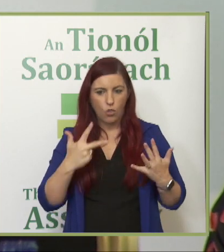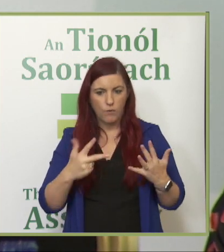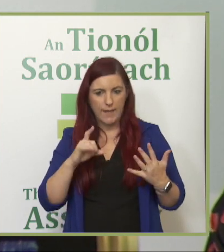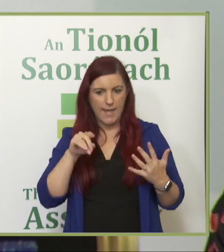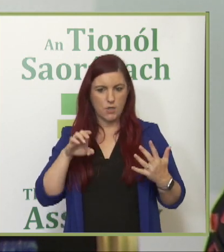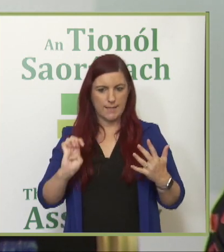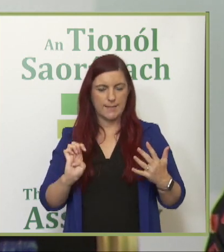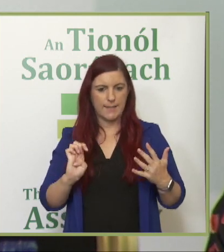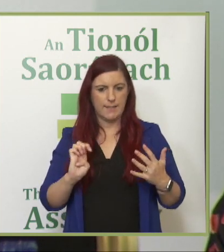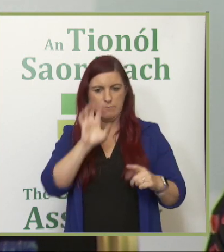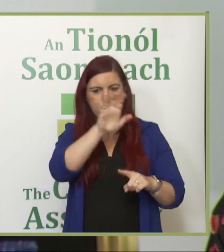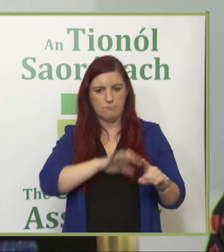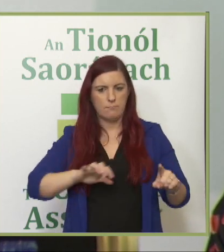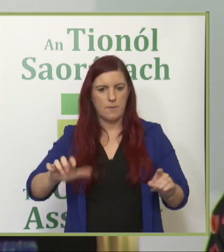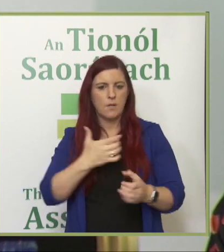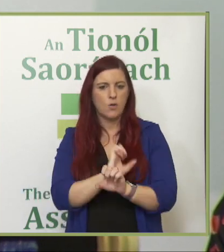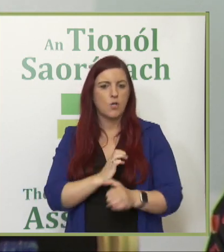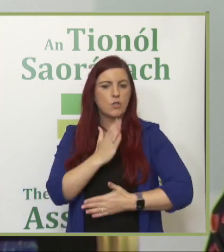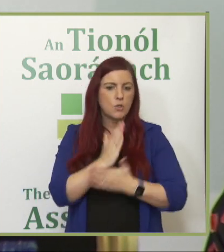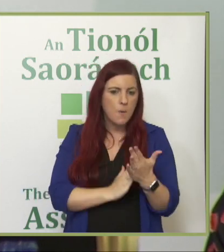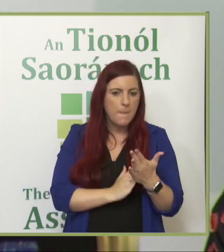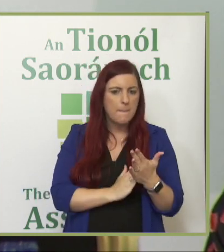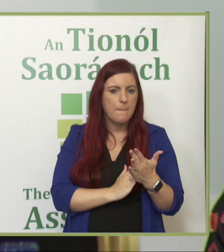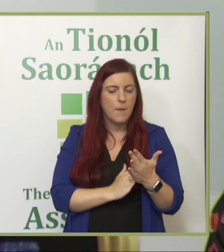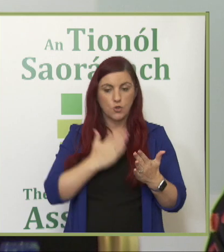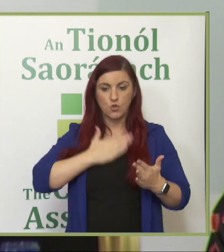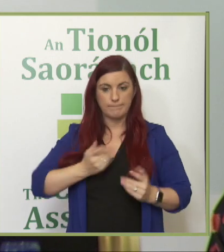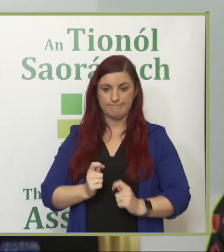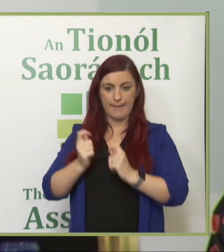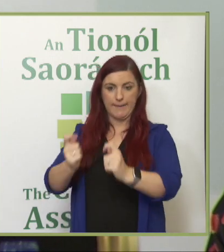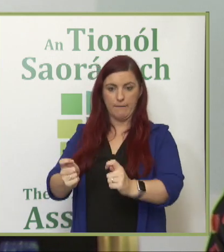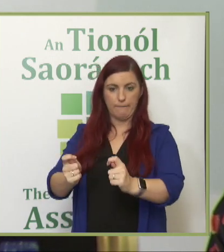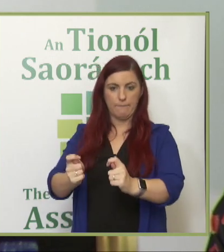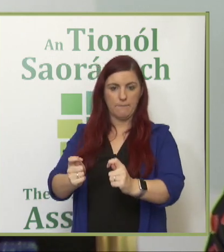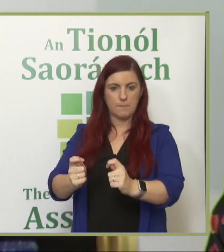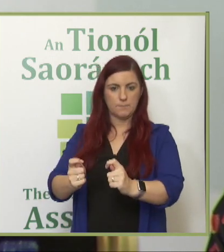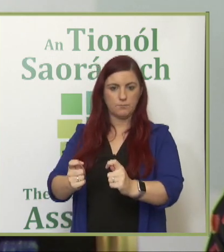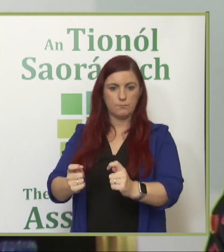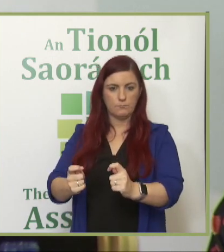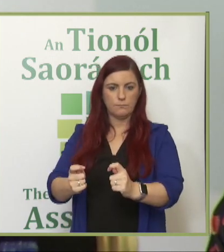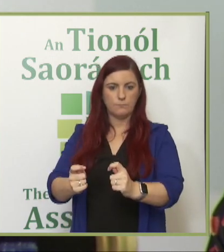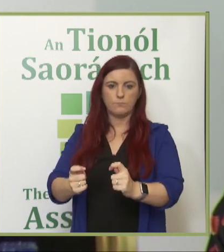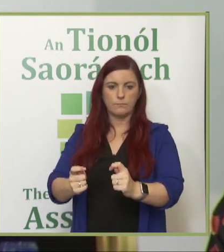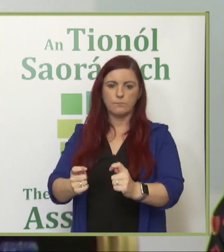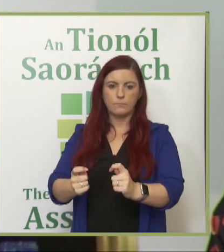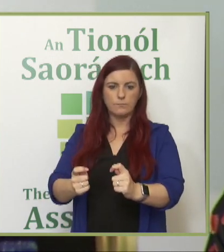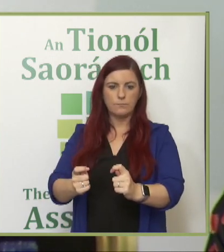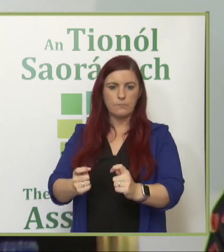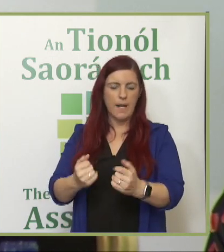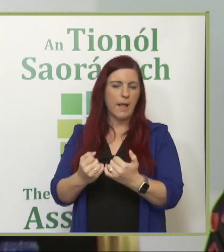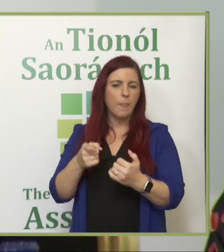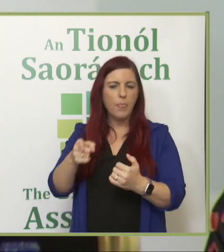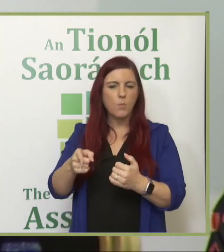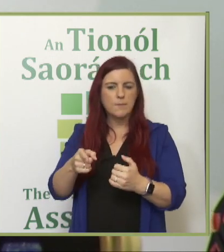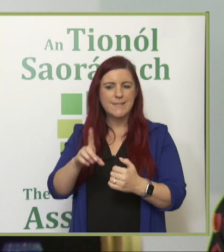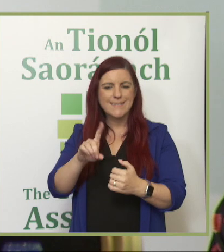country. So they're a mixture between dispensing clinics, whereby we will have a clinic where there will be a full multidisciplinary